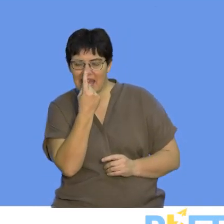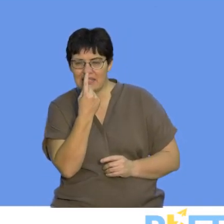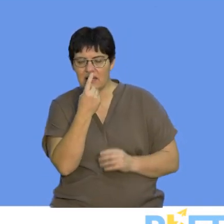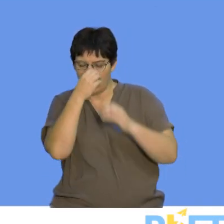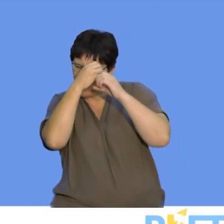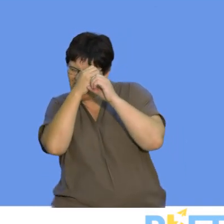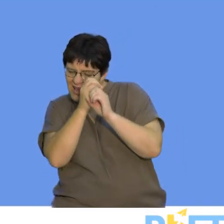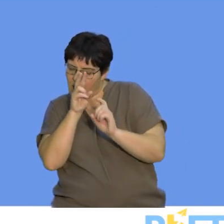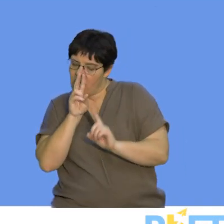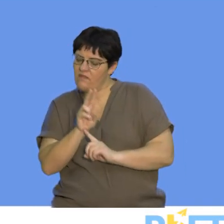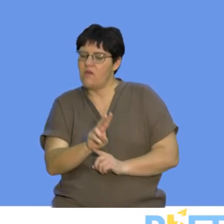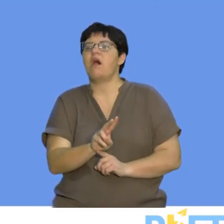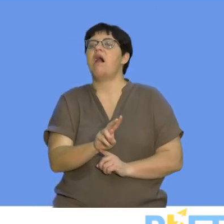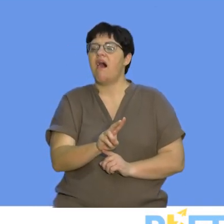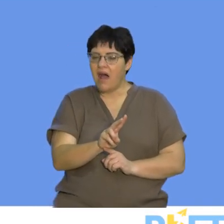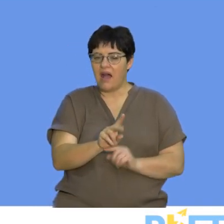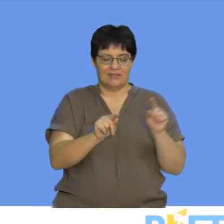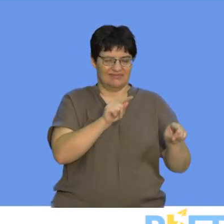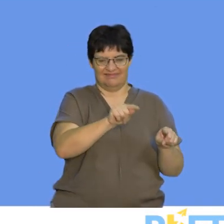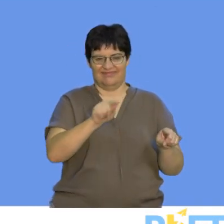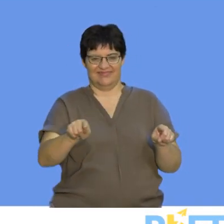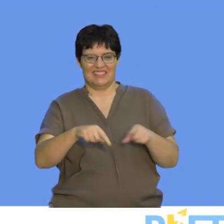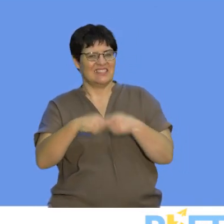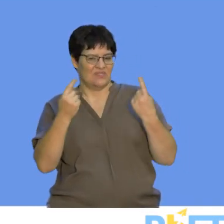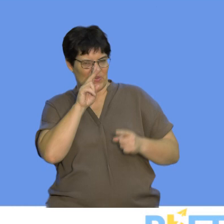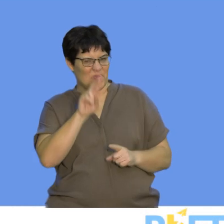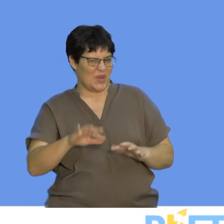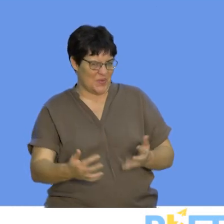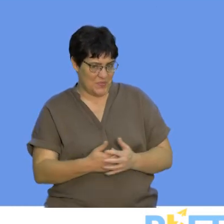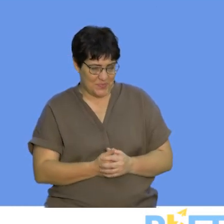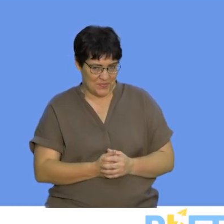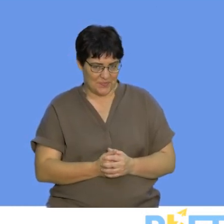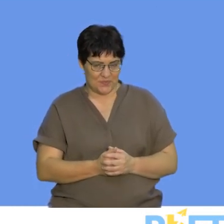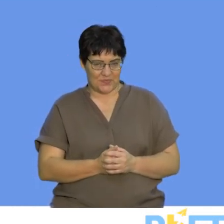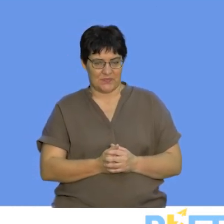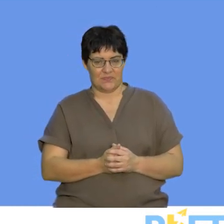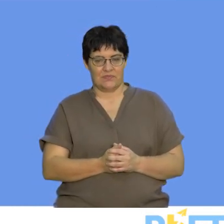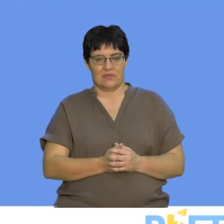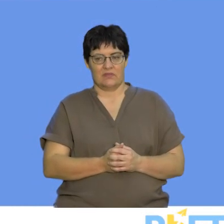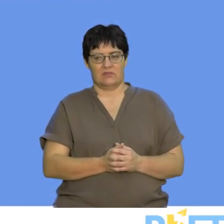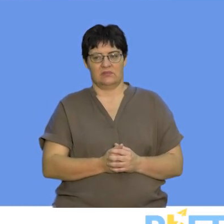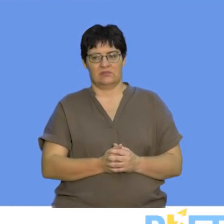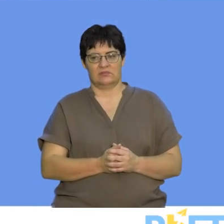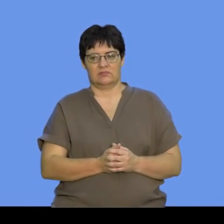microscopic view of different forms of matter under different conditions. Right. Let's go back to